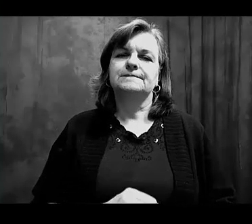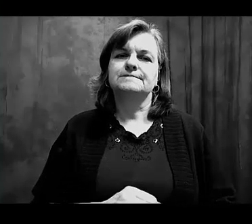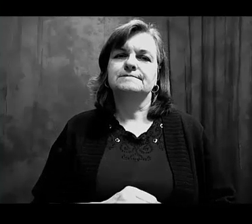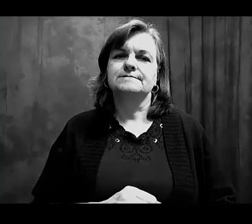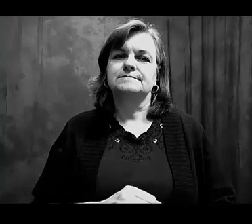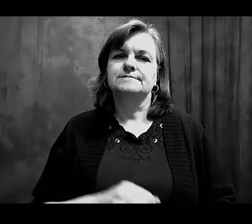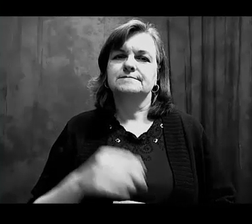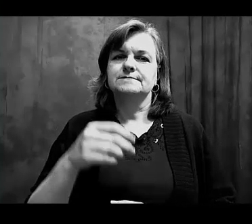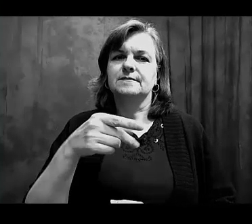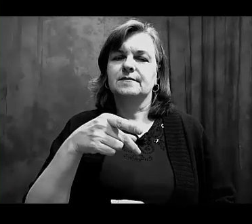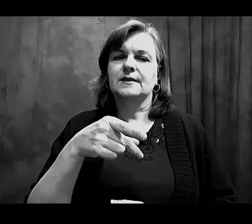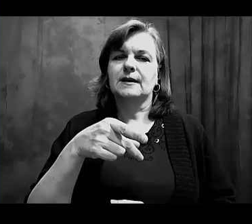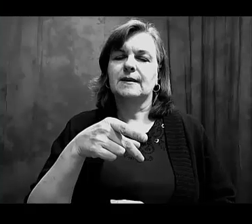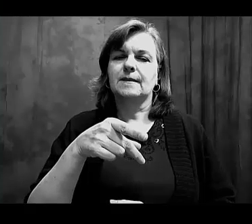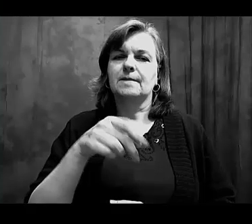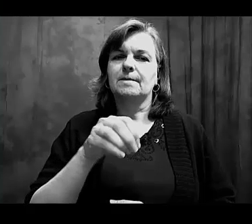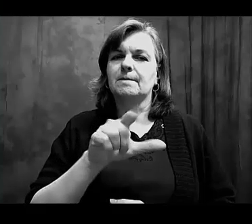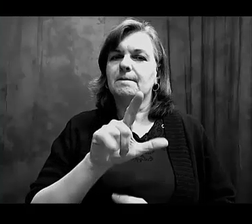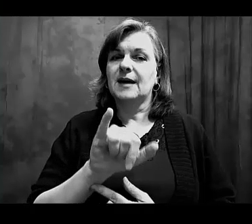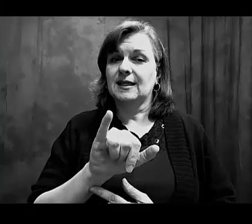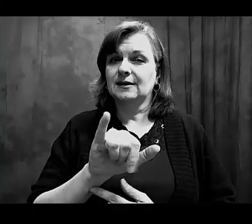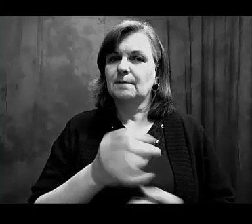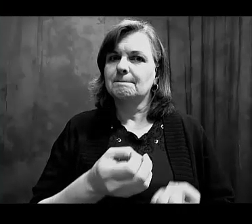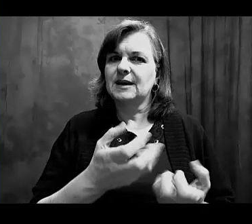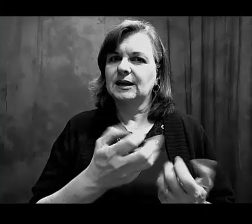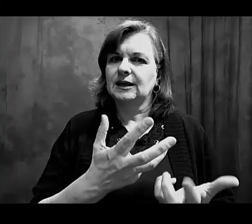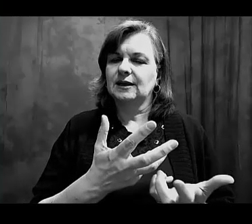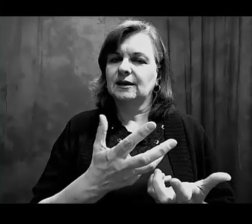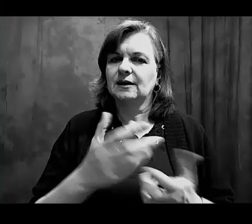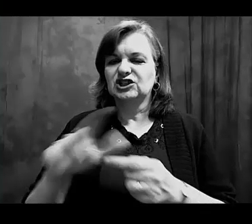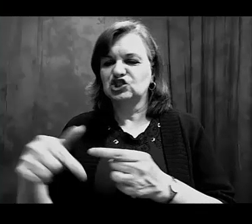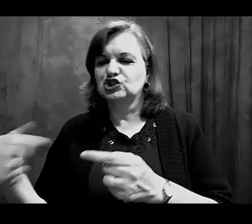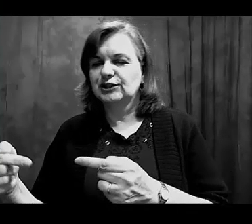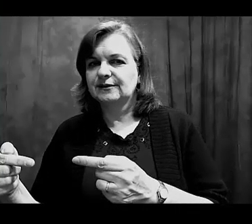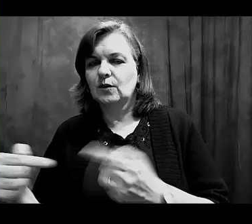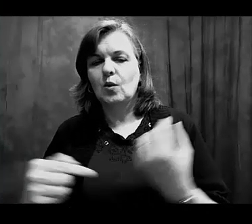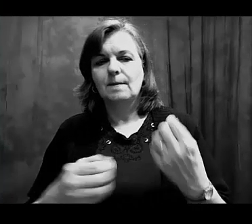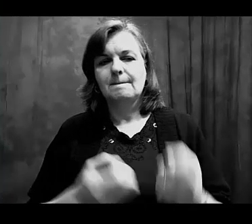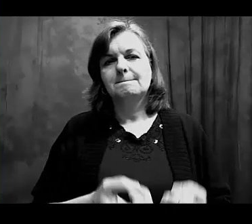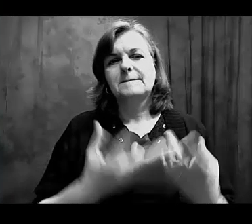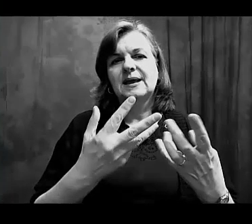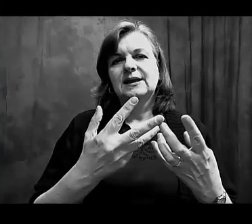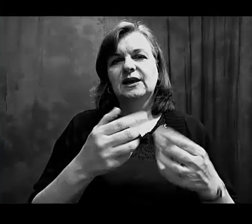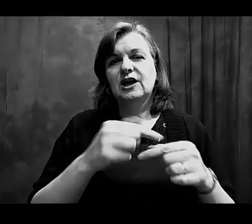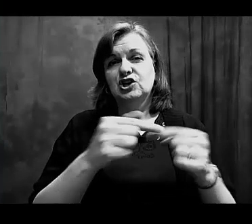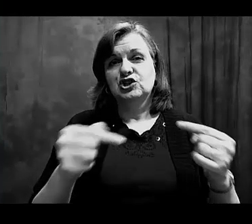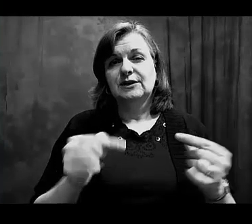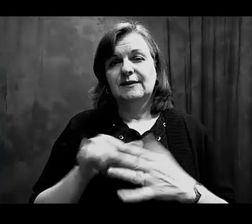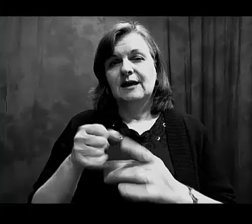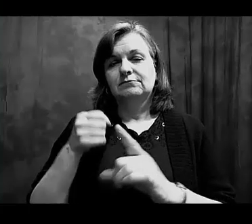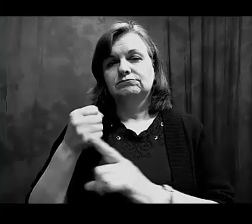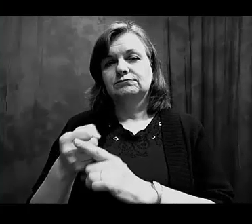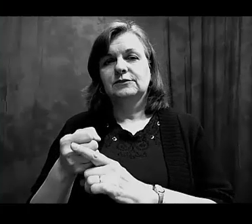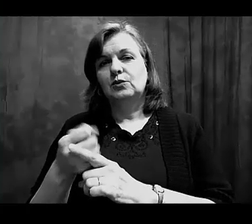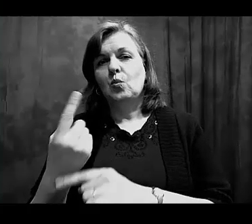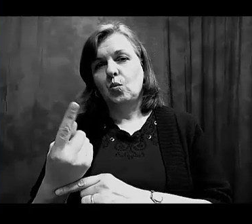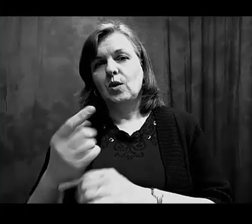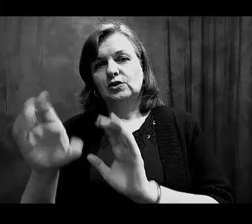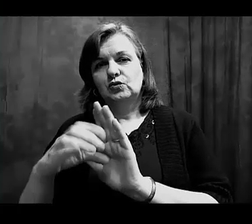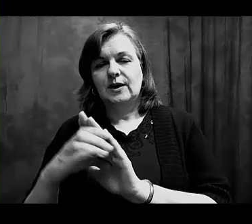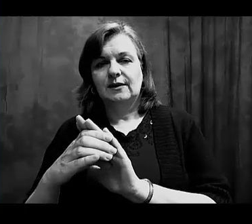if poly means many, we're looking at inheriting many genes that affect one trait. I show you height